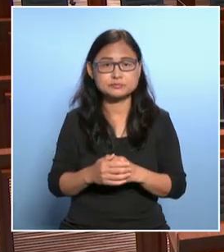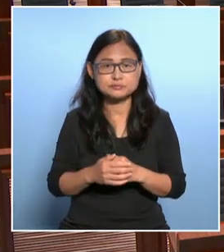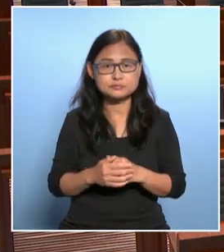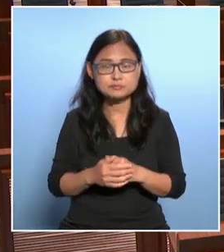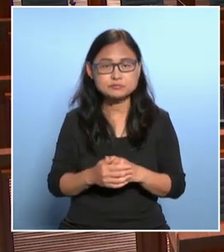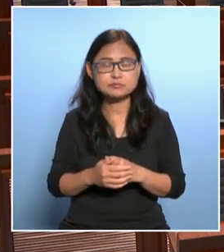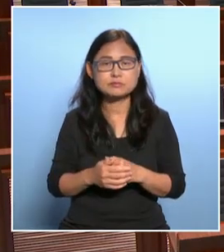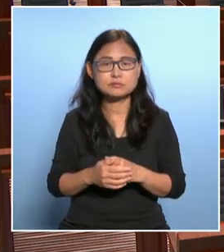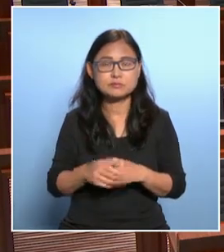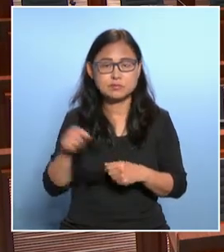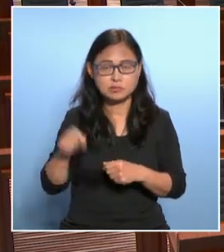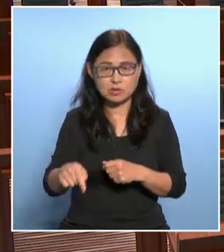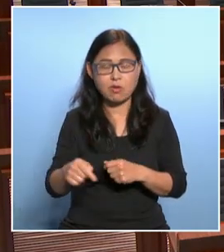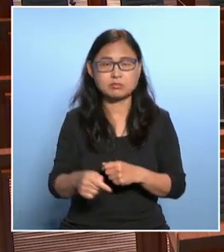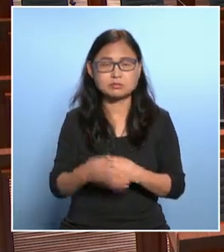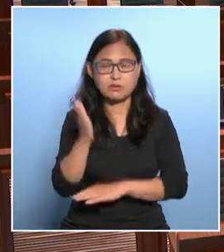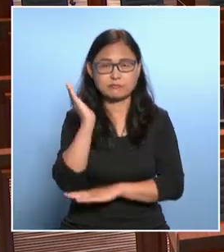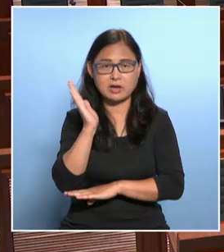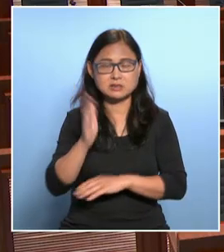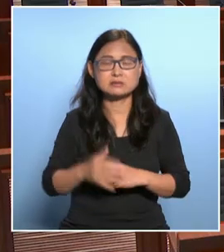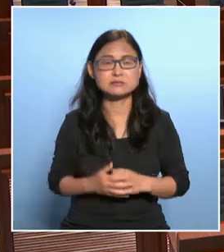the request to speak button.